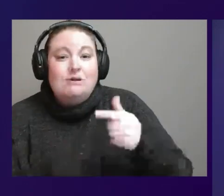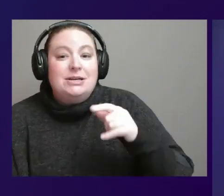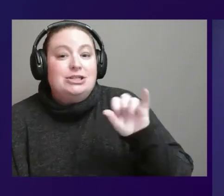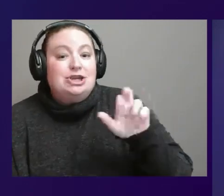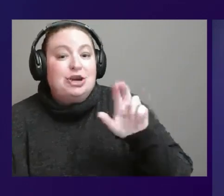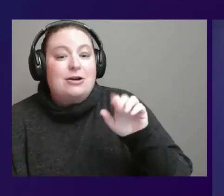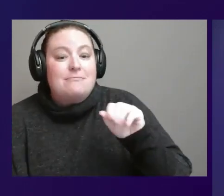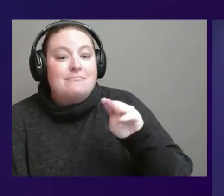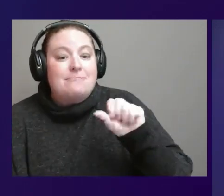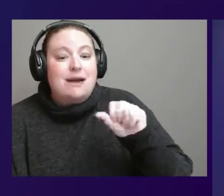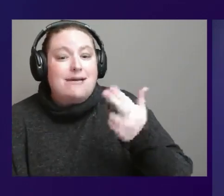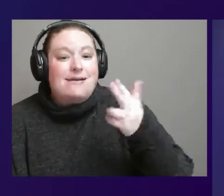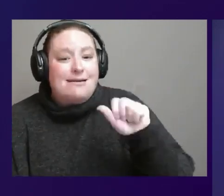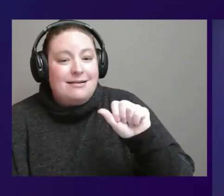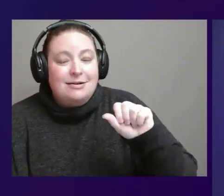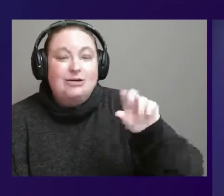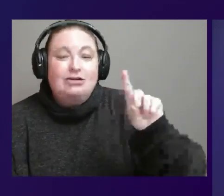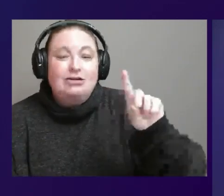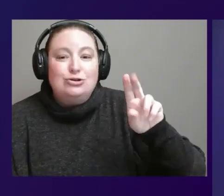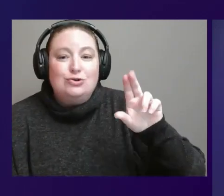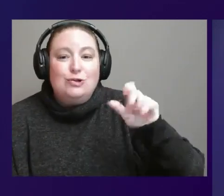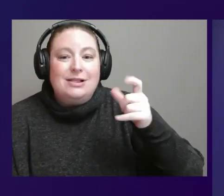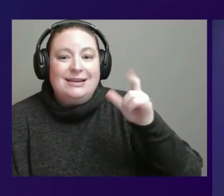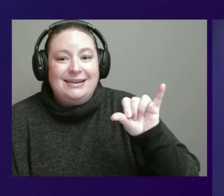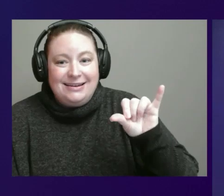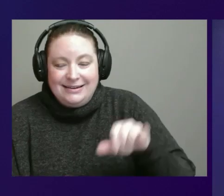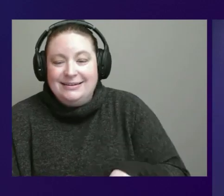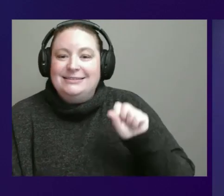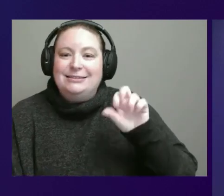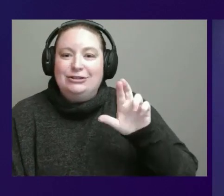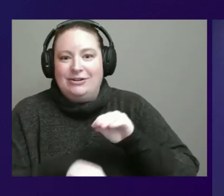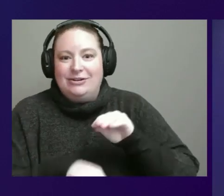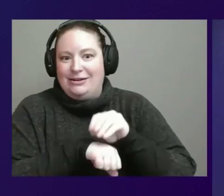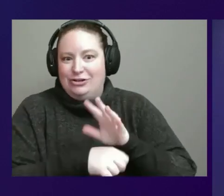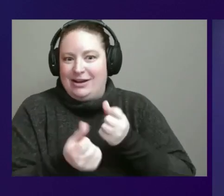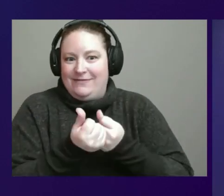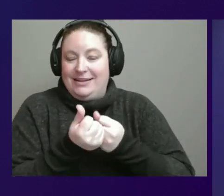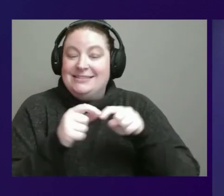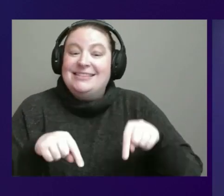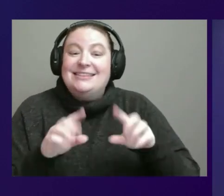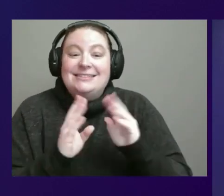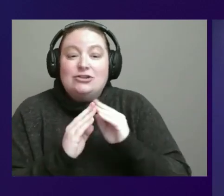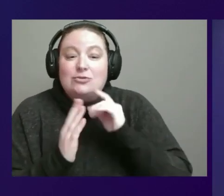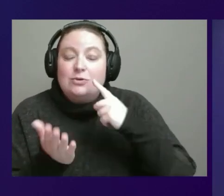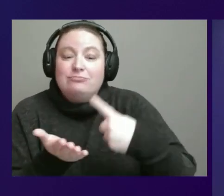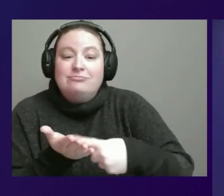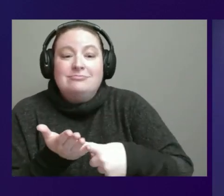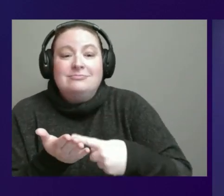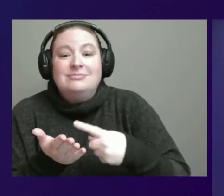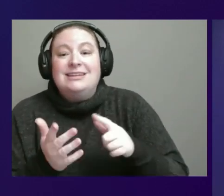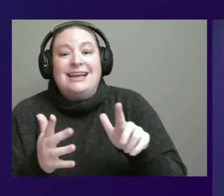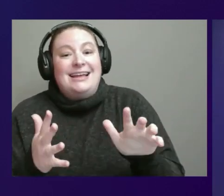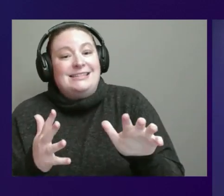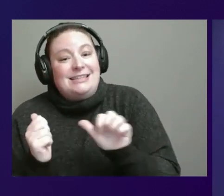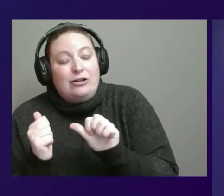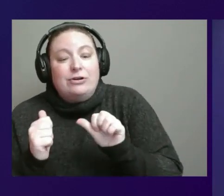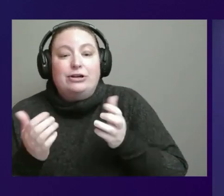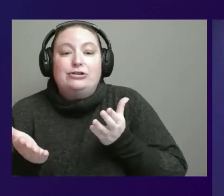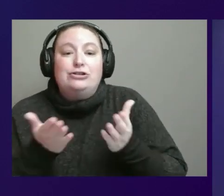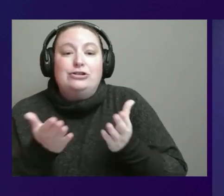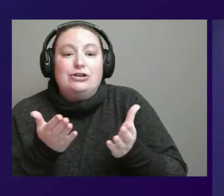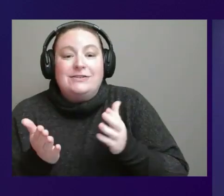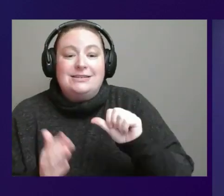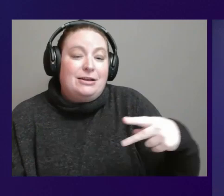senior manager of our developer advocates. And in this session, we will cover accelerating serverless application development in